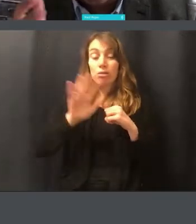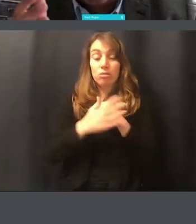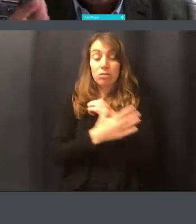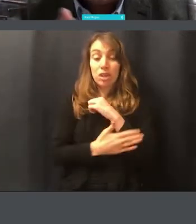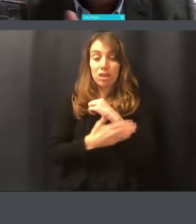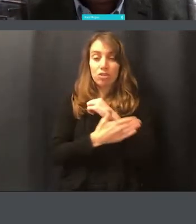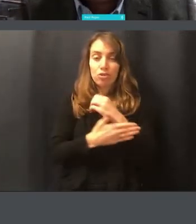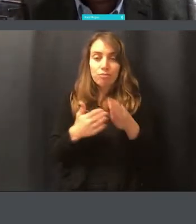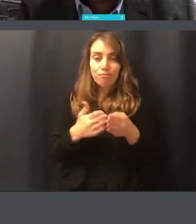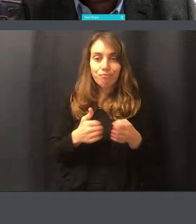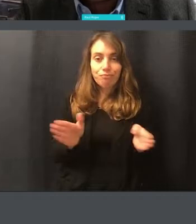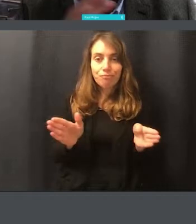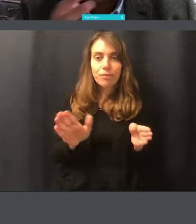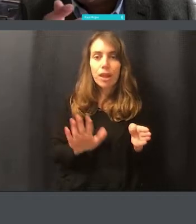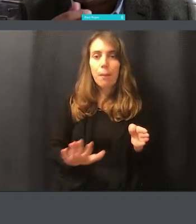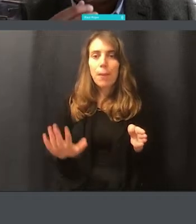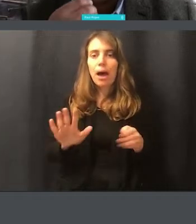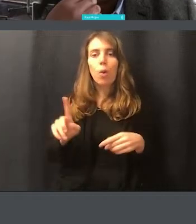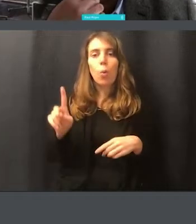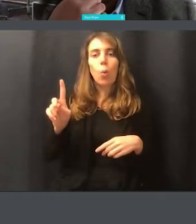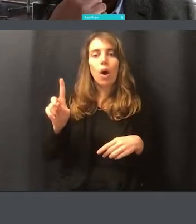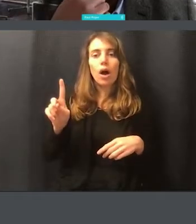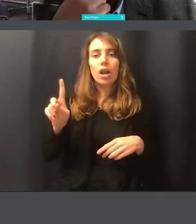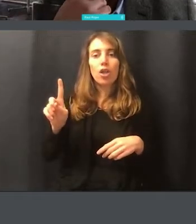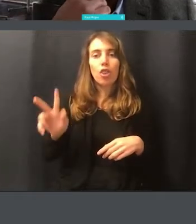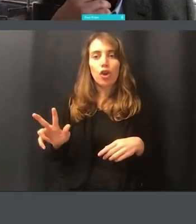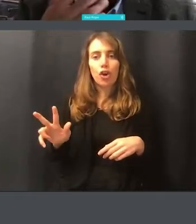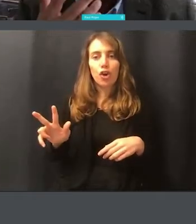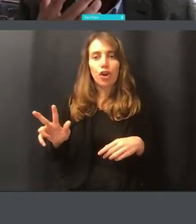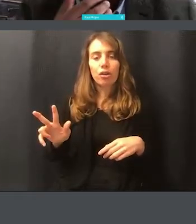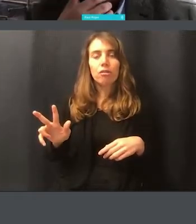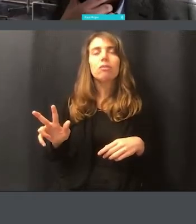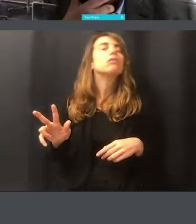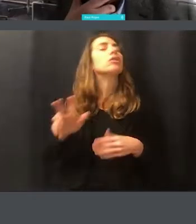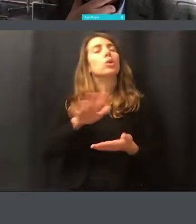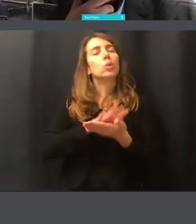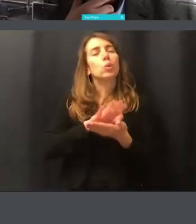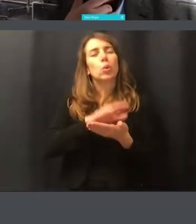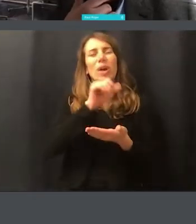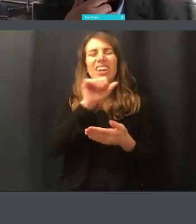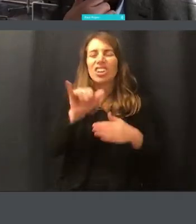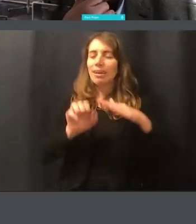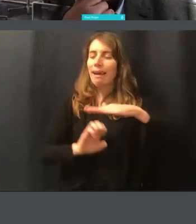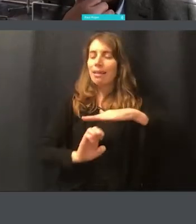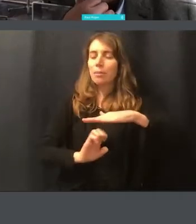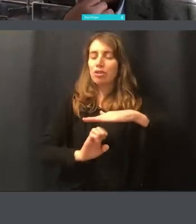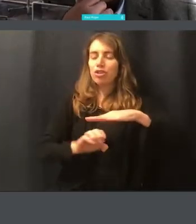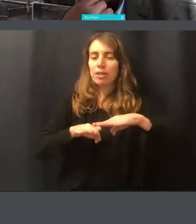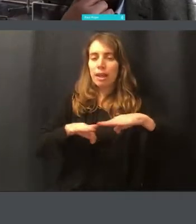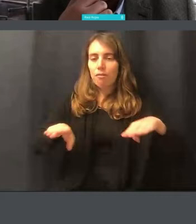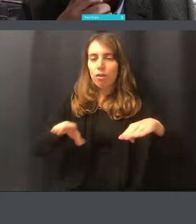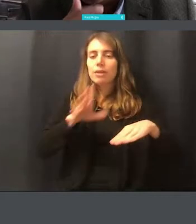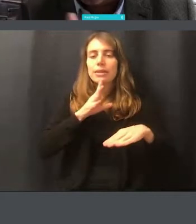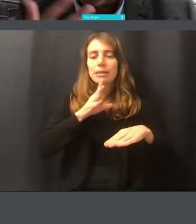just in general, about a third of school-age kids, I would say like elementary-age kids, speak Spanish at home, and they also report